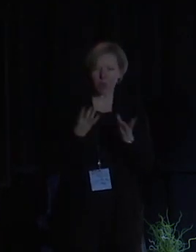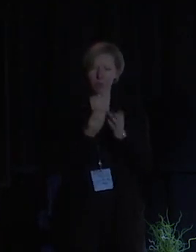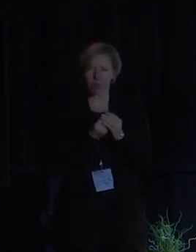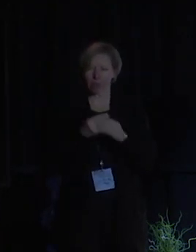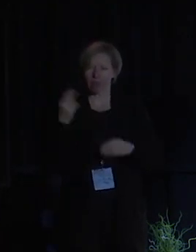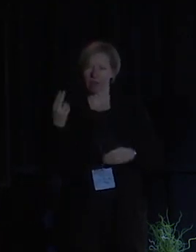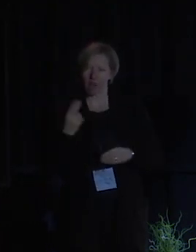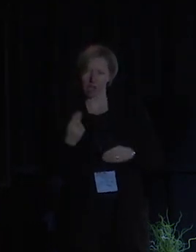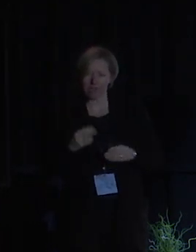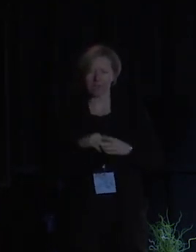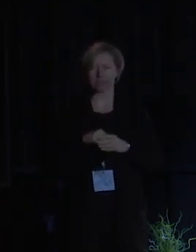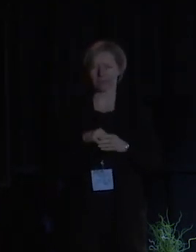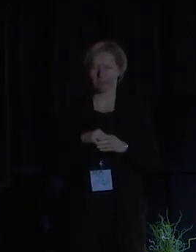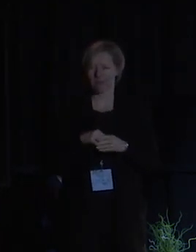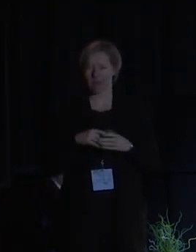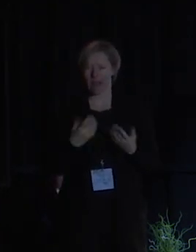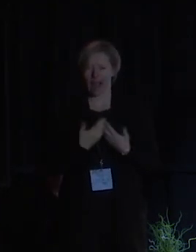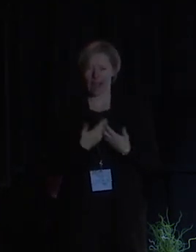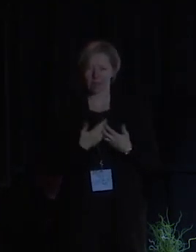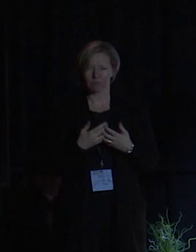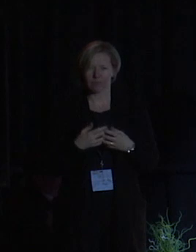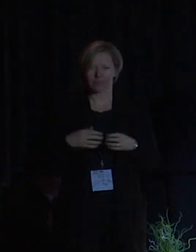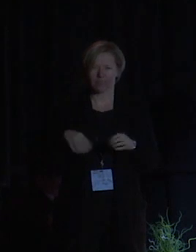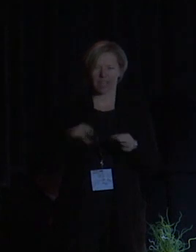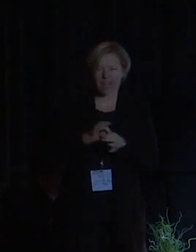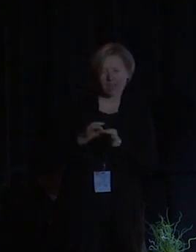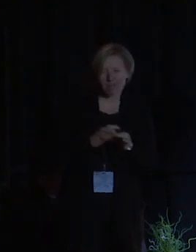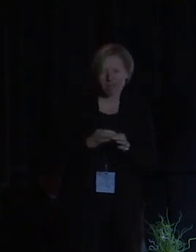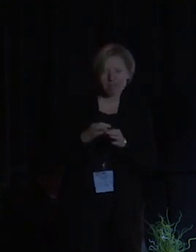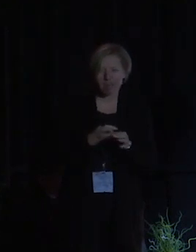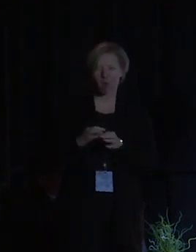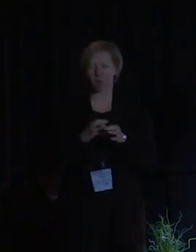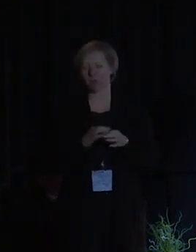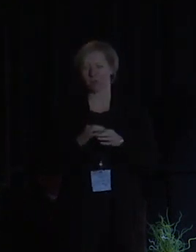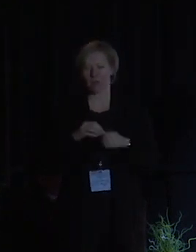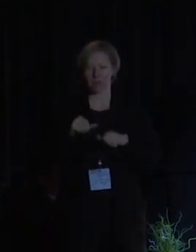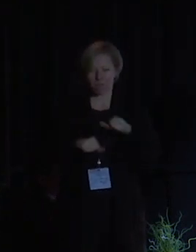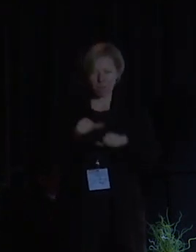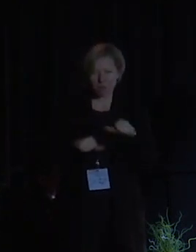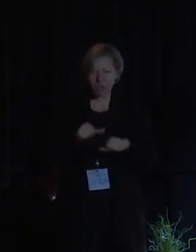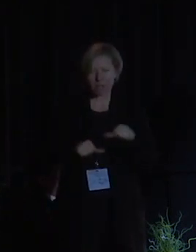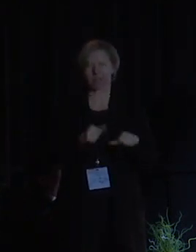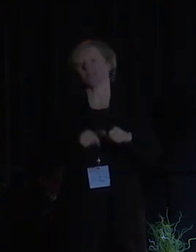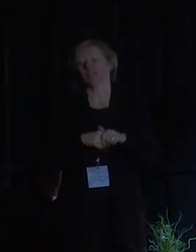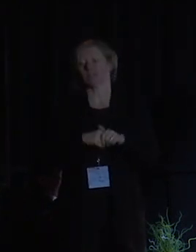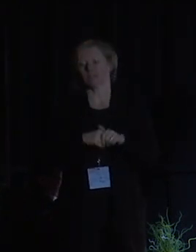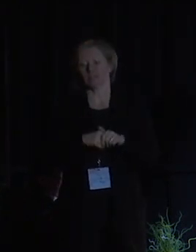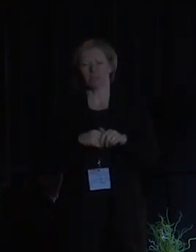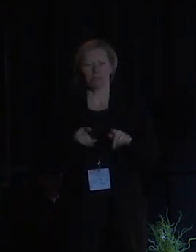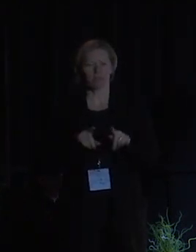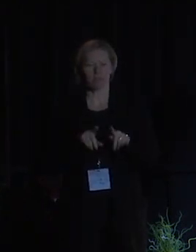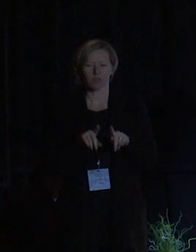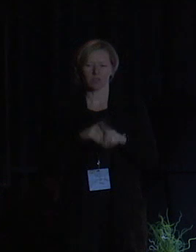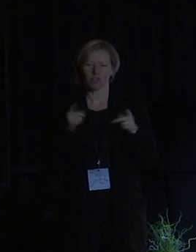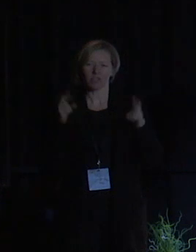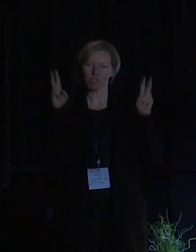with and supporting, and they did that in a really socially engaged way. But equally, in the process of doing that, we did talk about various other ideas around them being